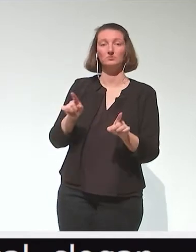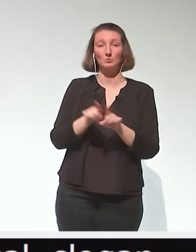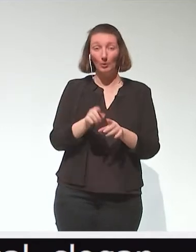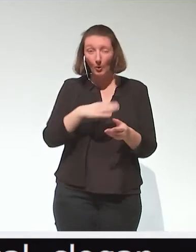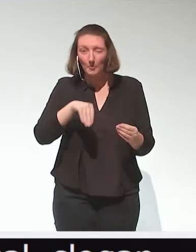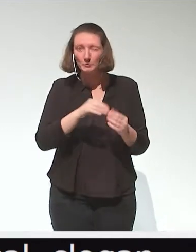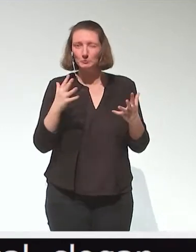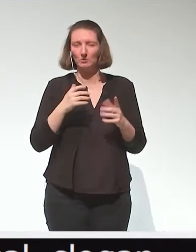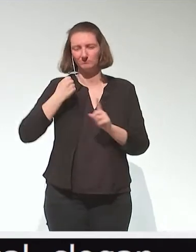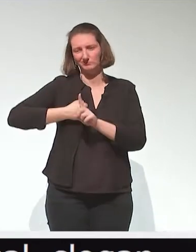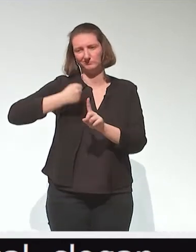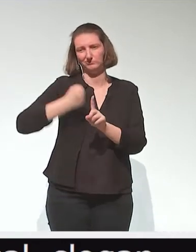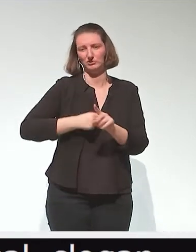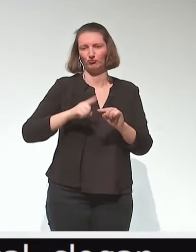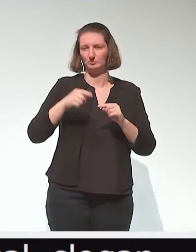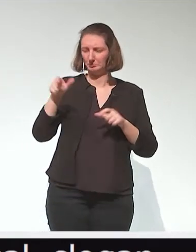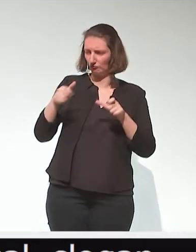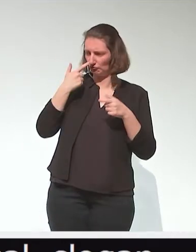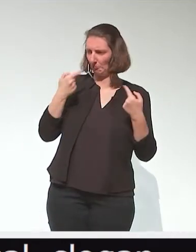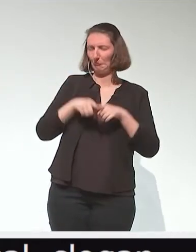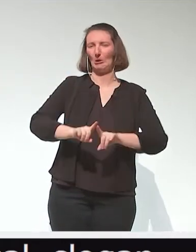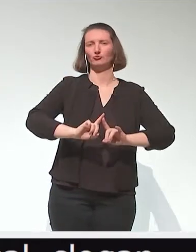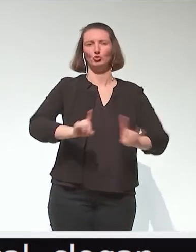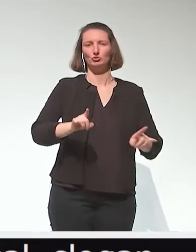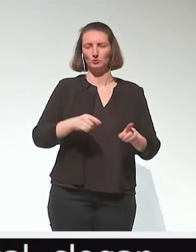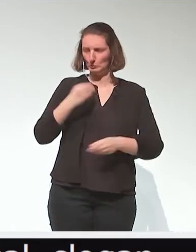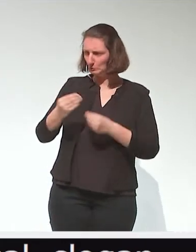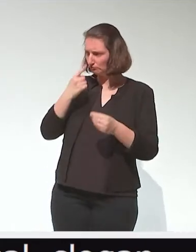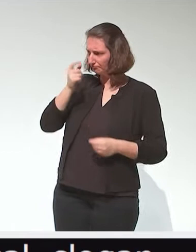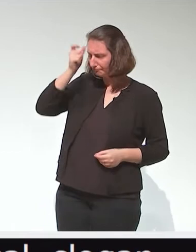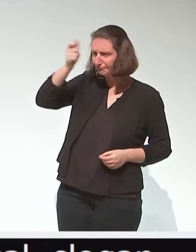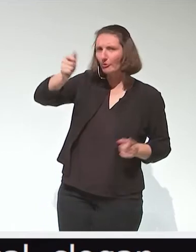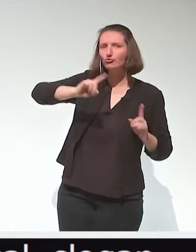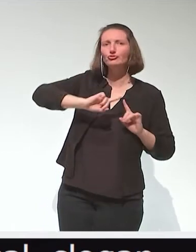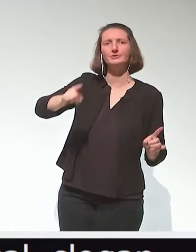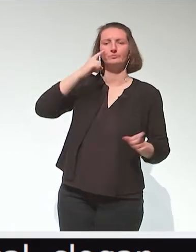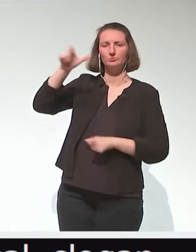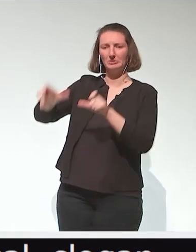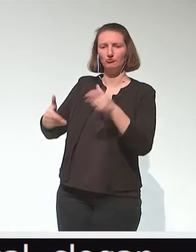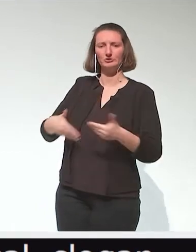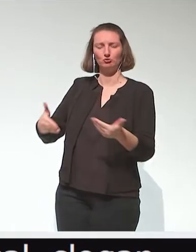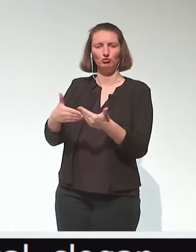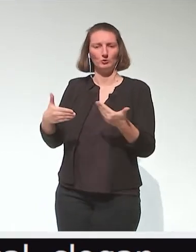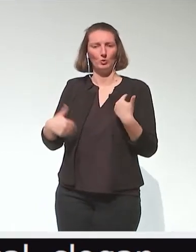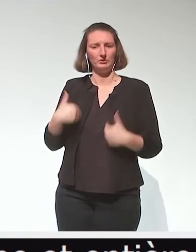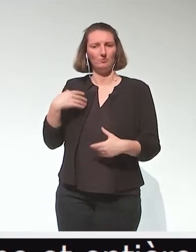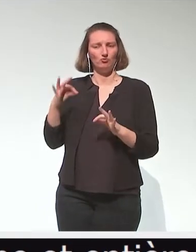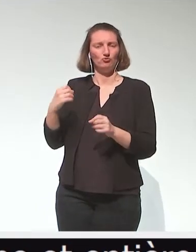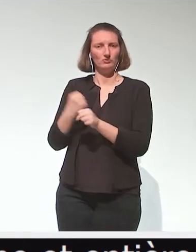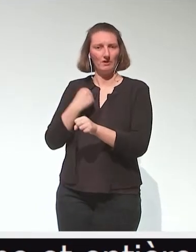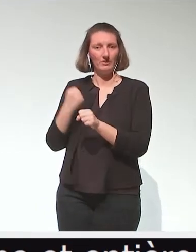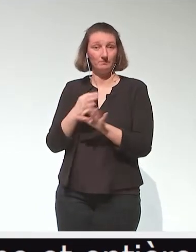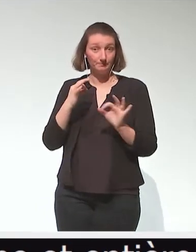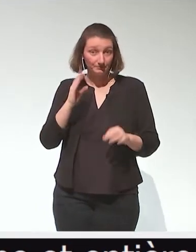a perfect injustice, or totally incoherent, if not a perfect injustice, when people are working. And this is